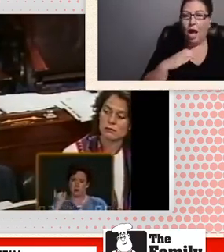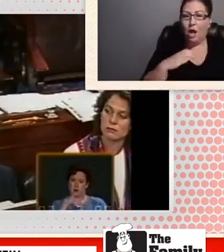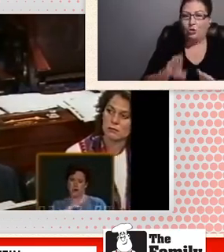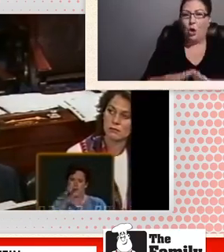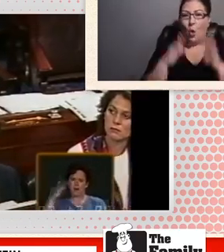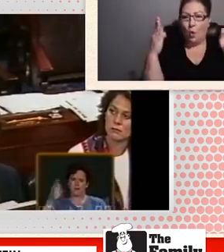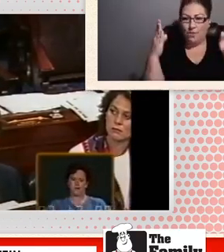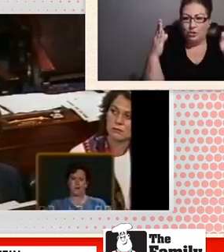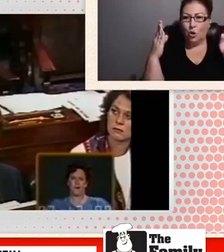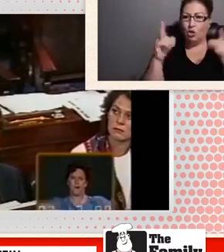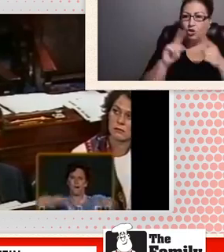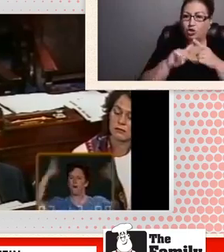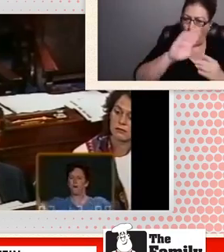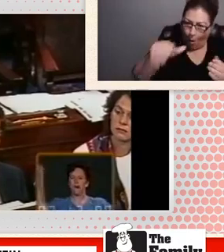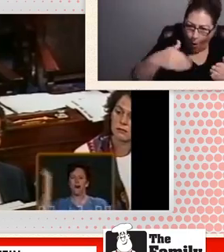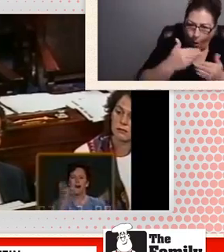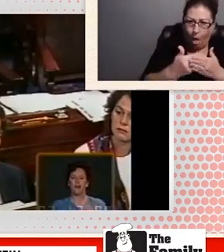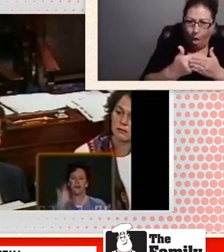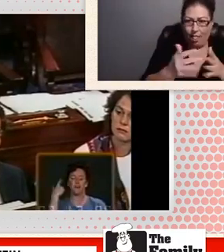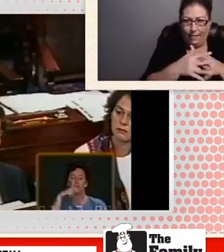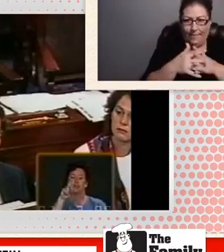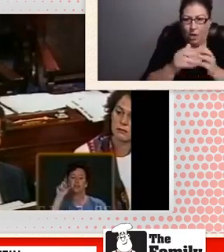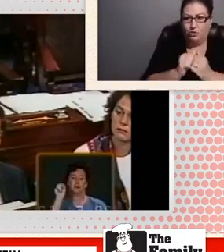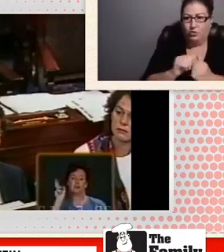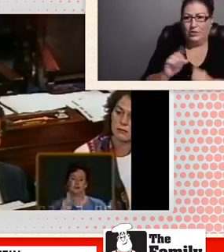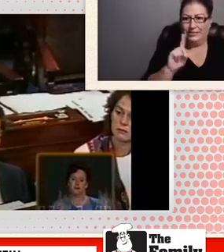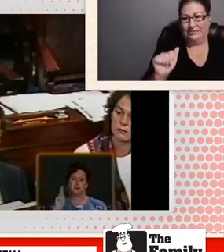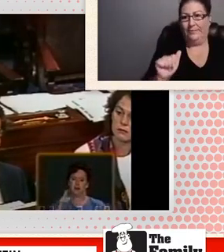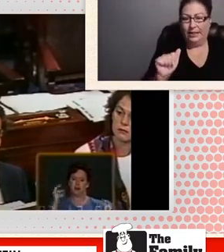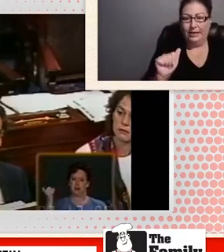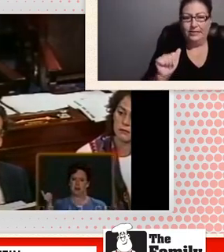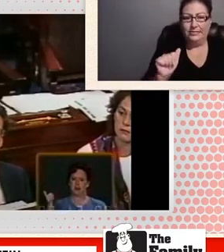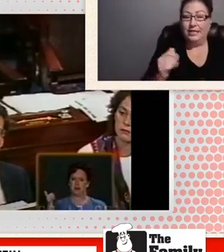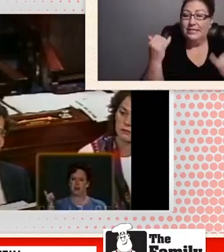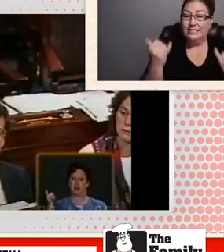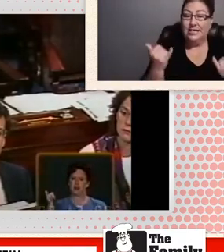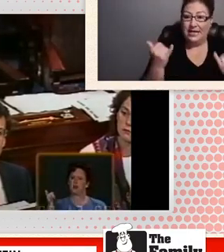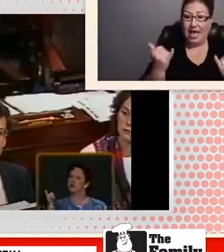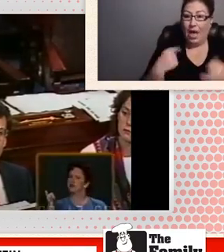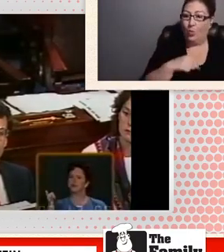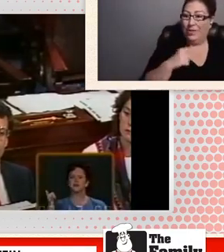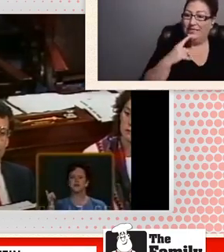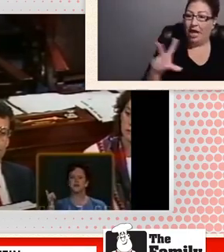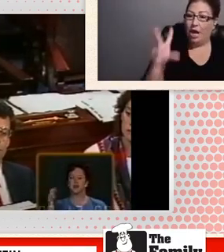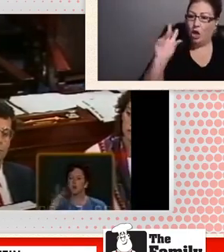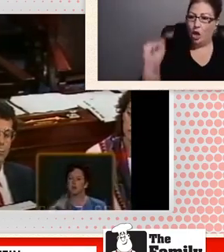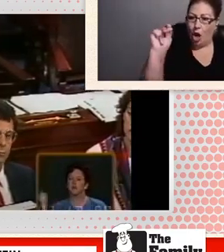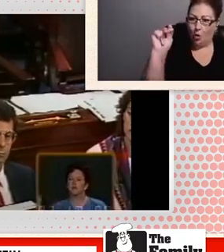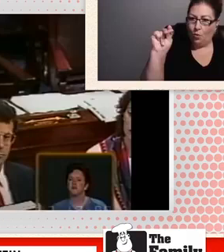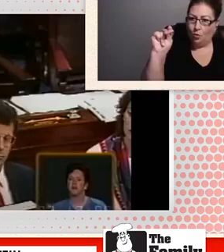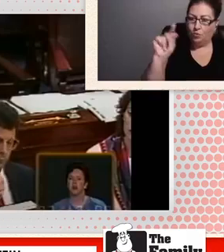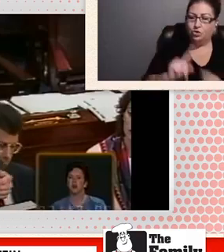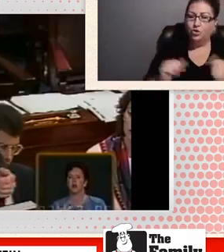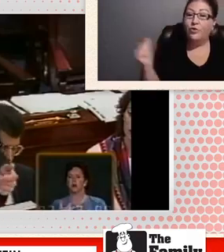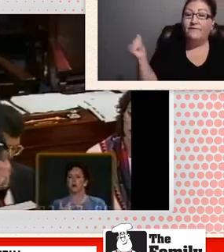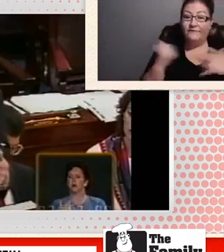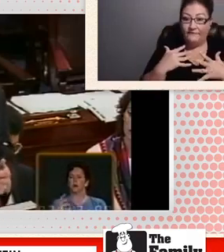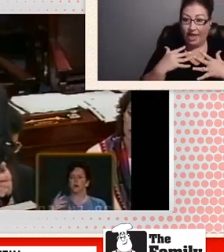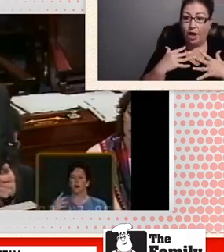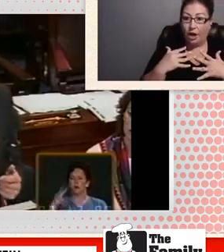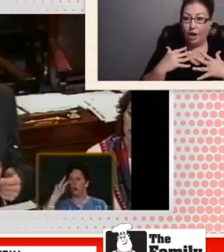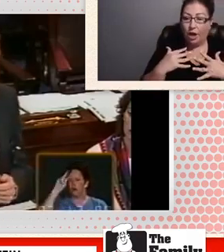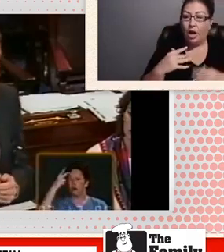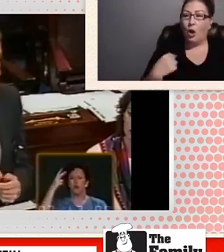all Americans with disabilities. That today we say no to fear, that we say no